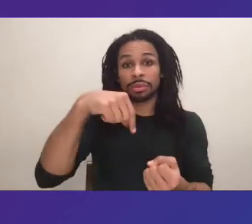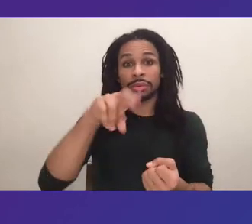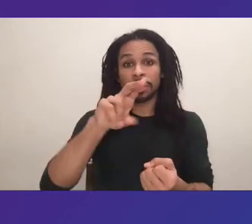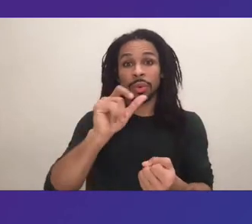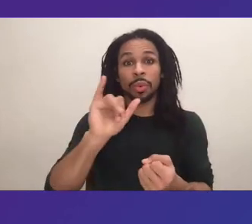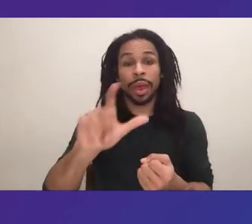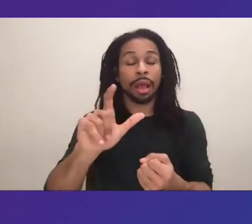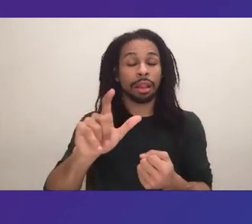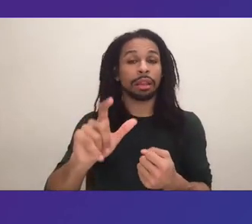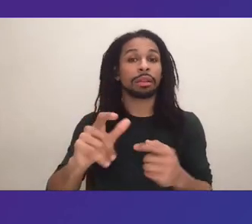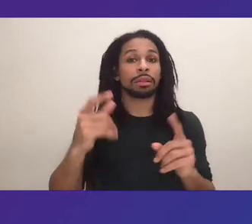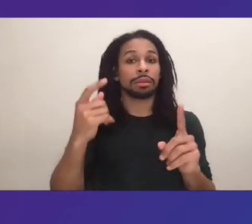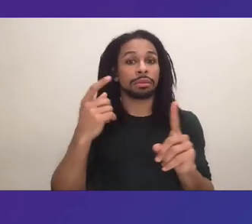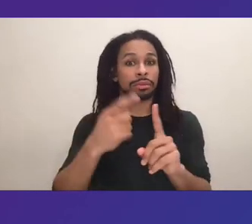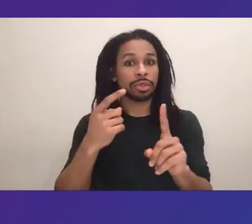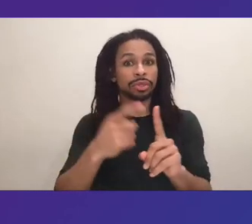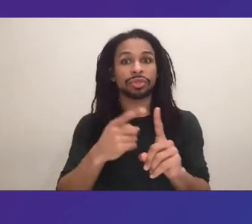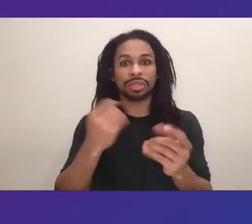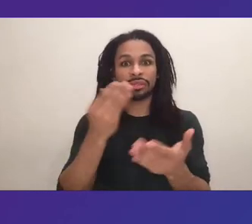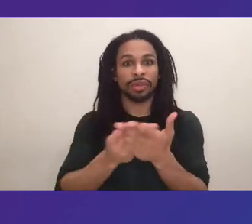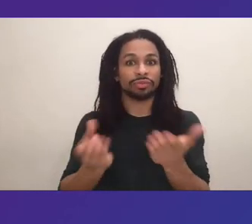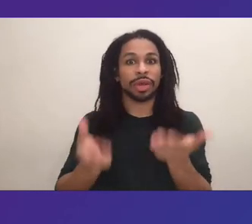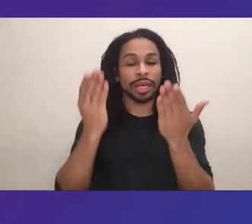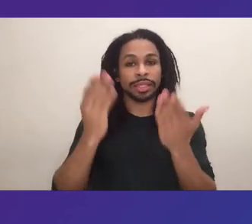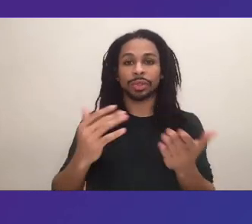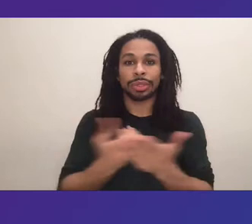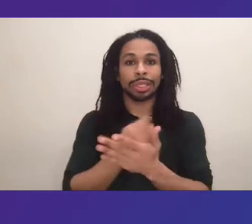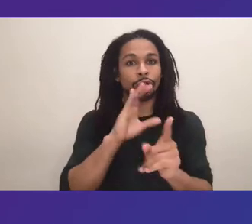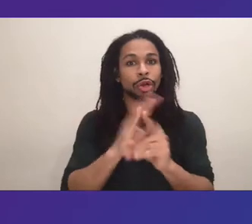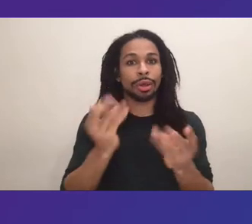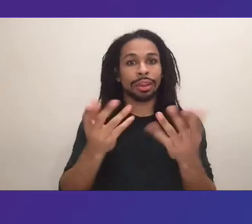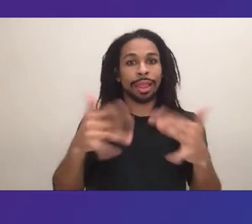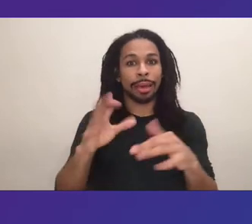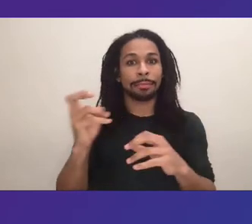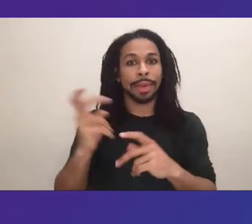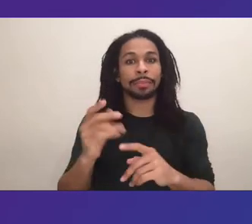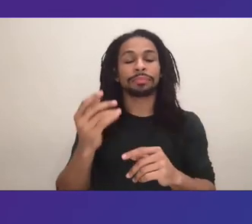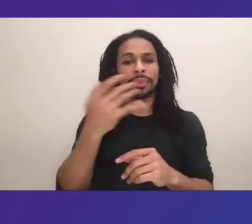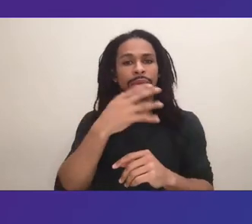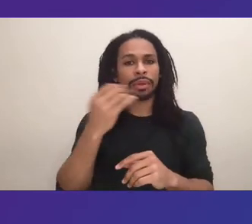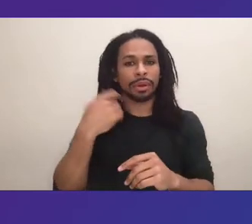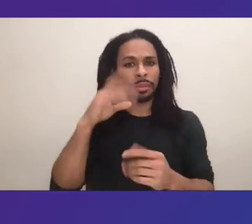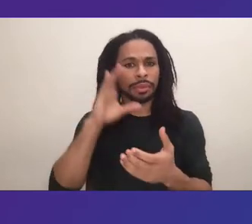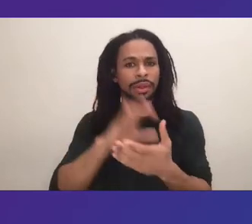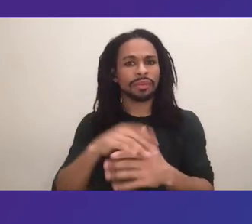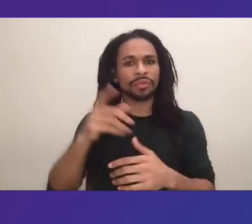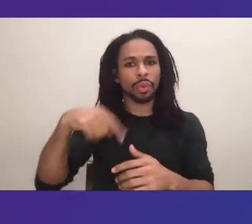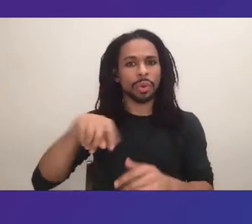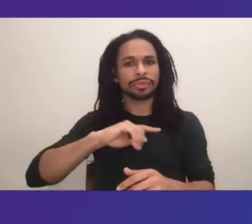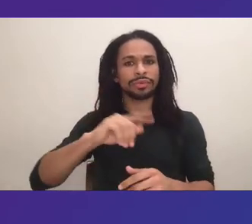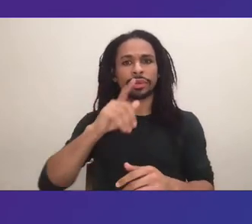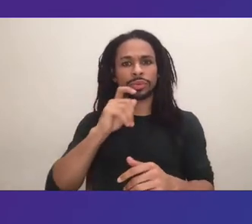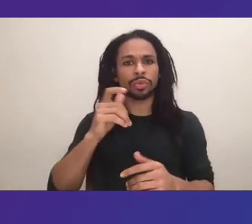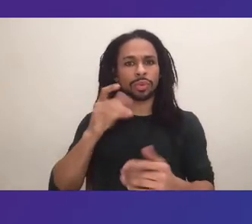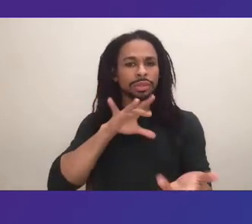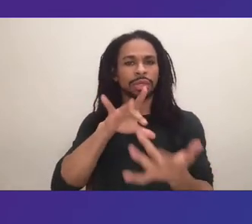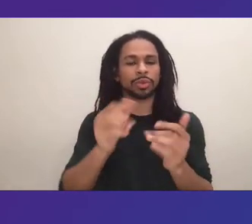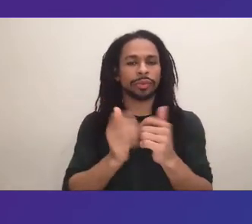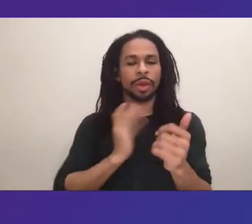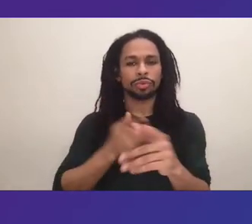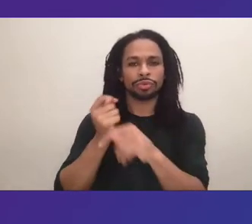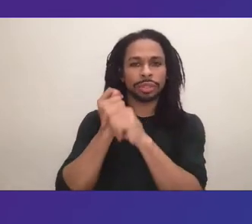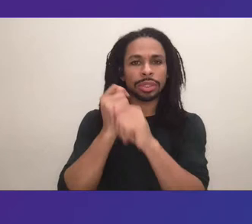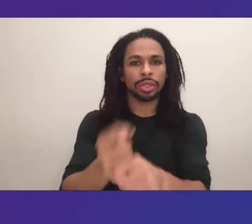land back. And I believe that those of us who are in touch with our traditions understand the idea that we are